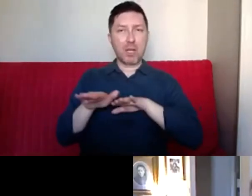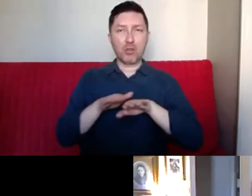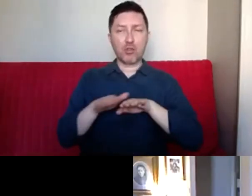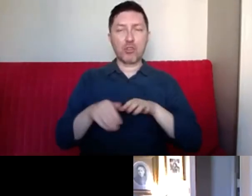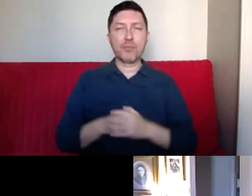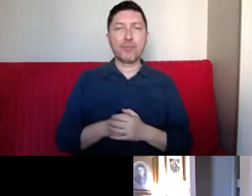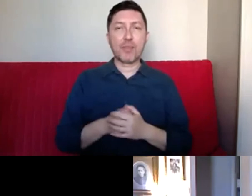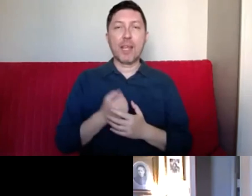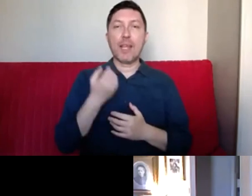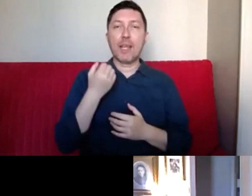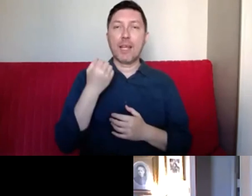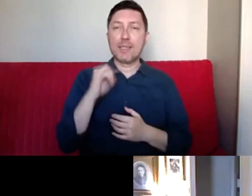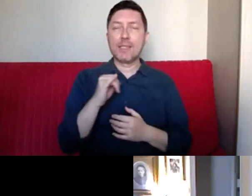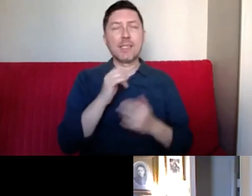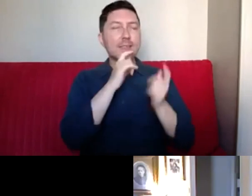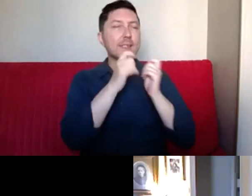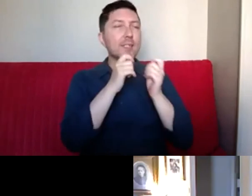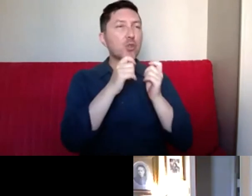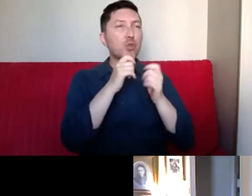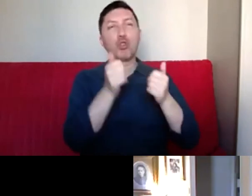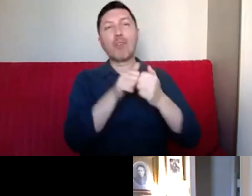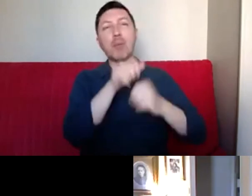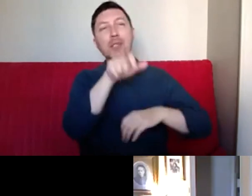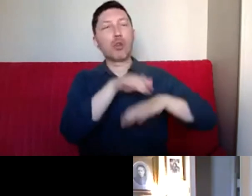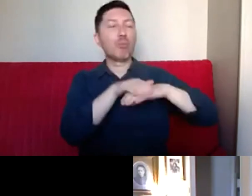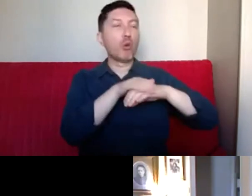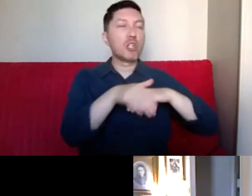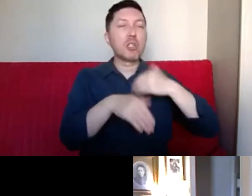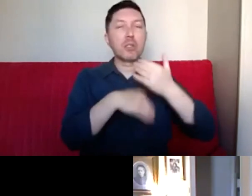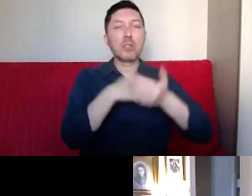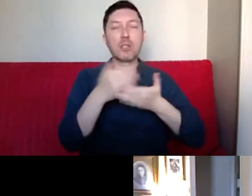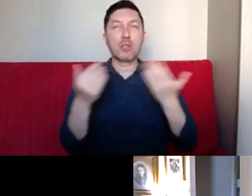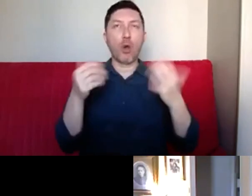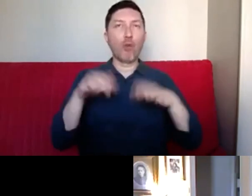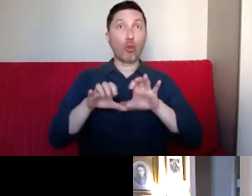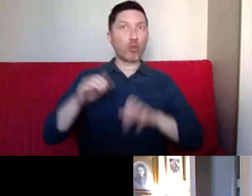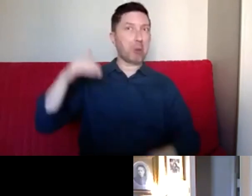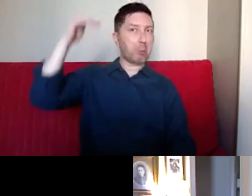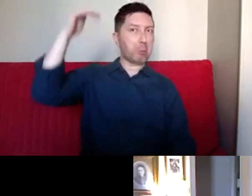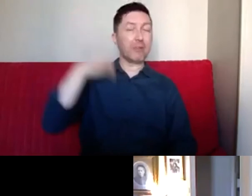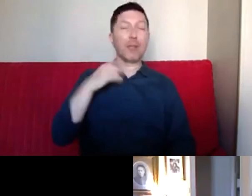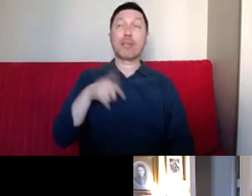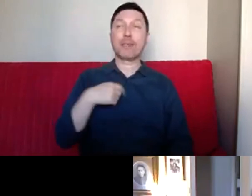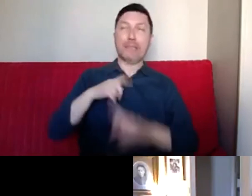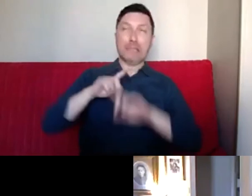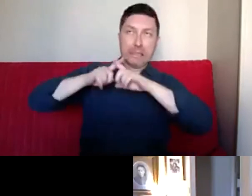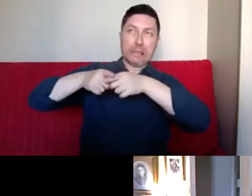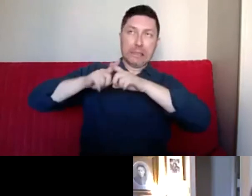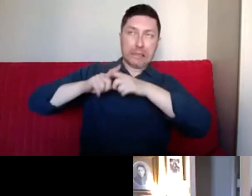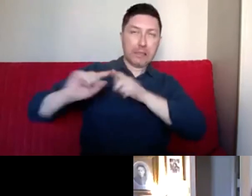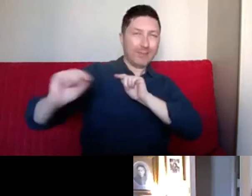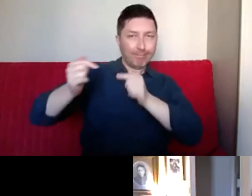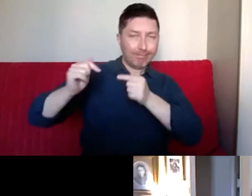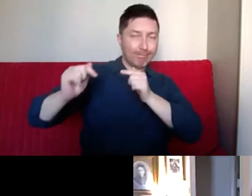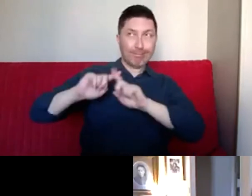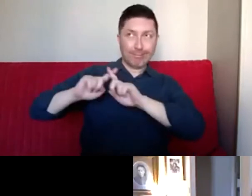servants, high-ranking civil servants, who we try to convince. They are also persons, you know, people, and we need to